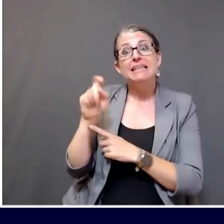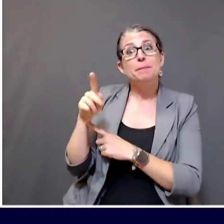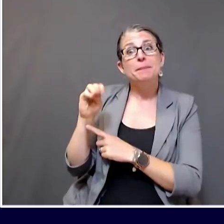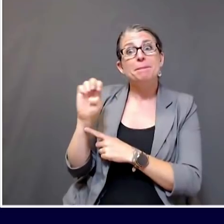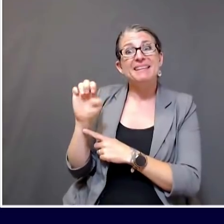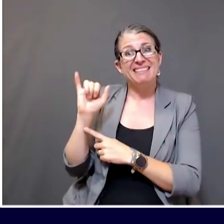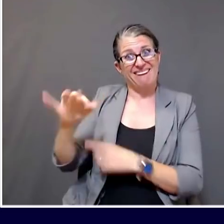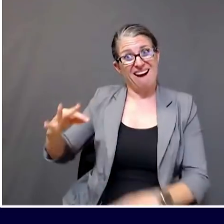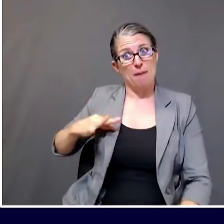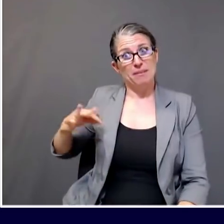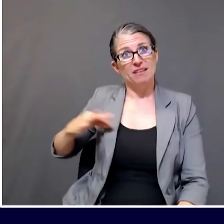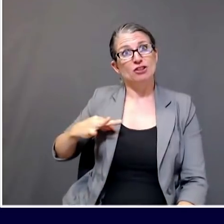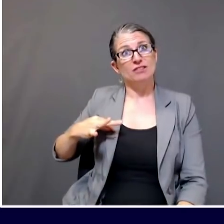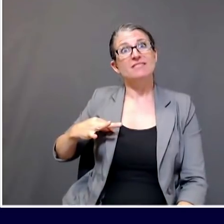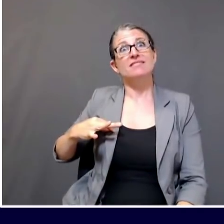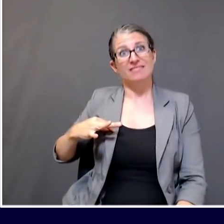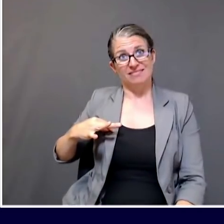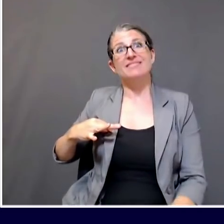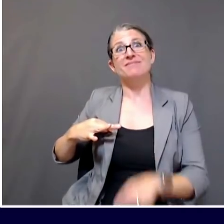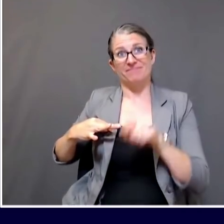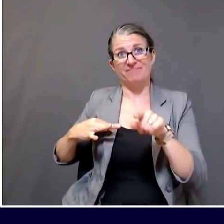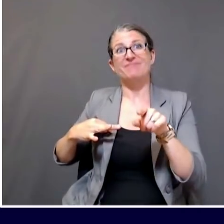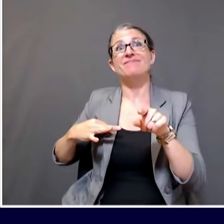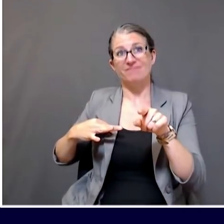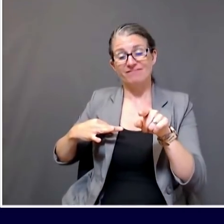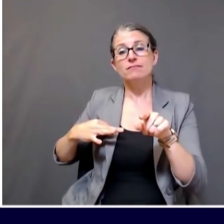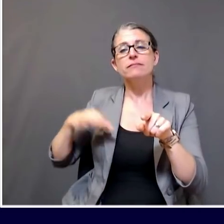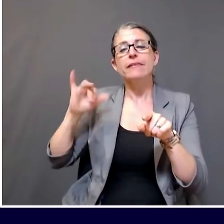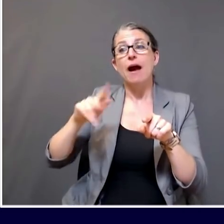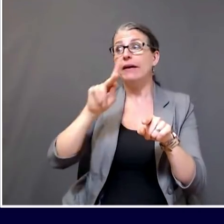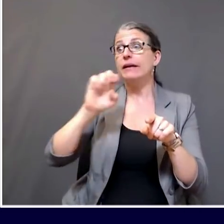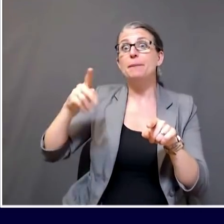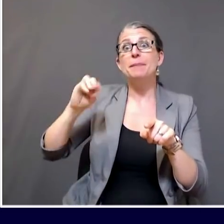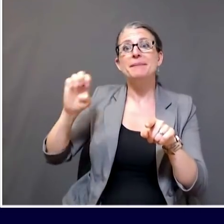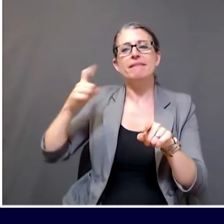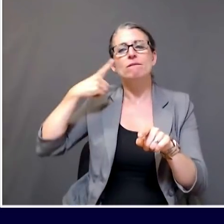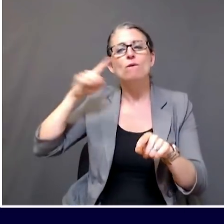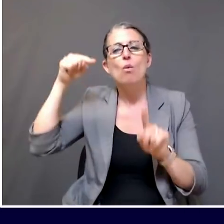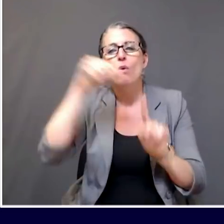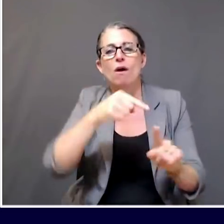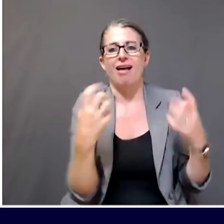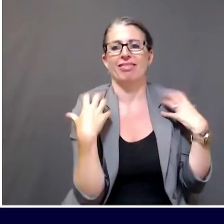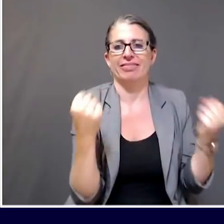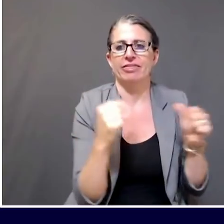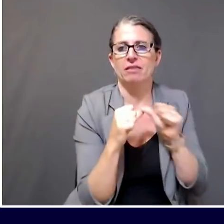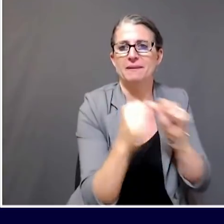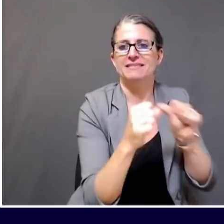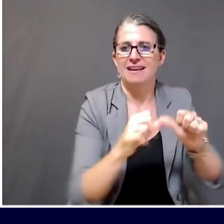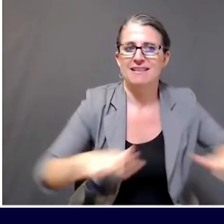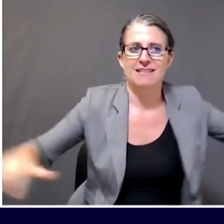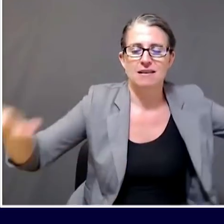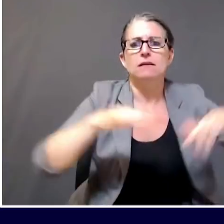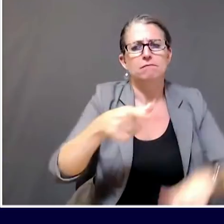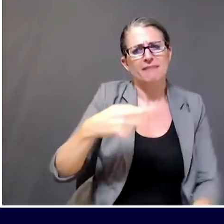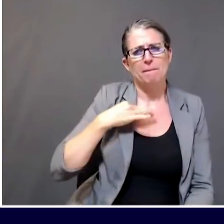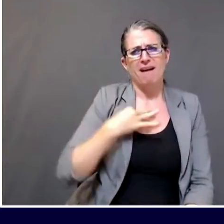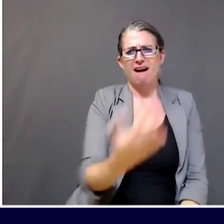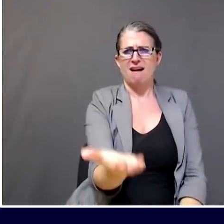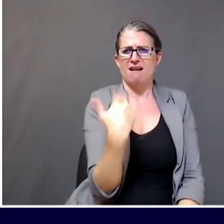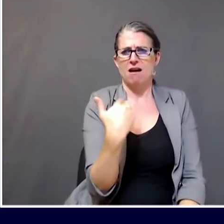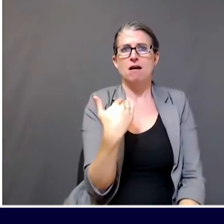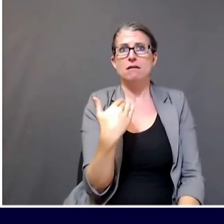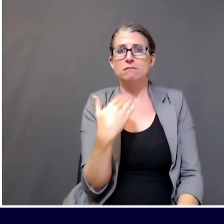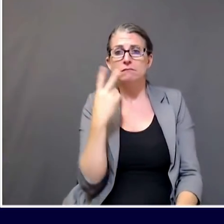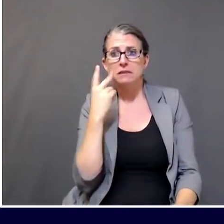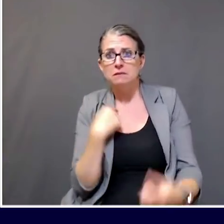Healthy plan. Earlier this month, we awarded almost $9 million to nearly 100 cities and towns. Now,